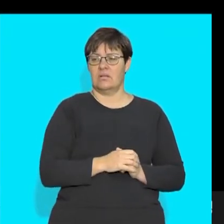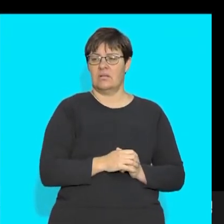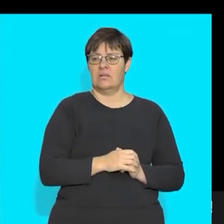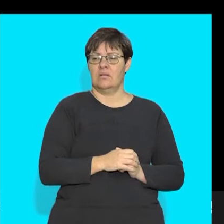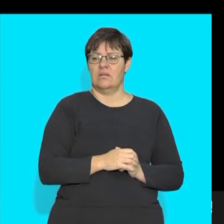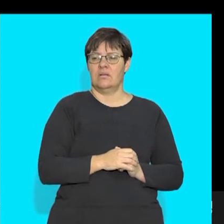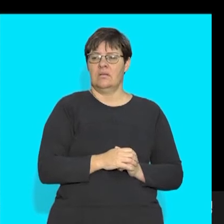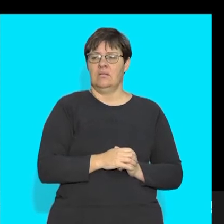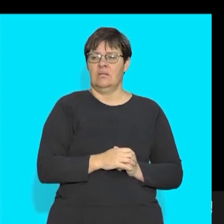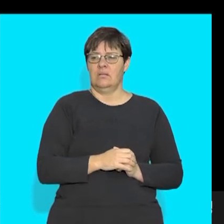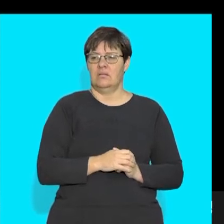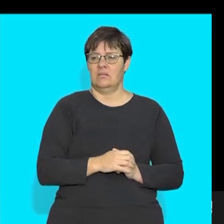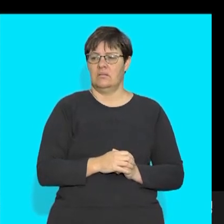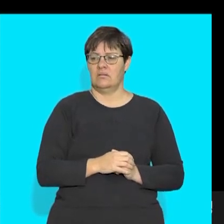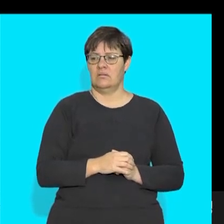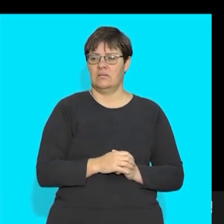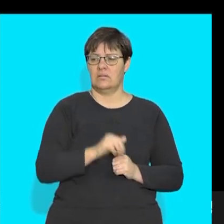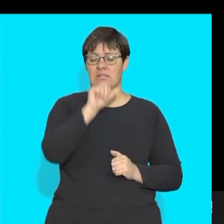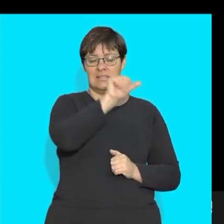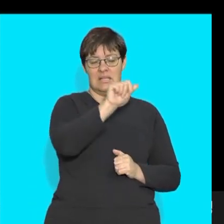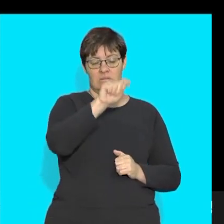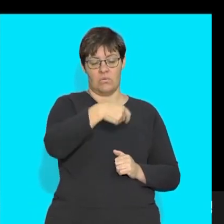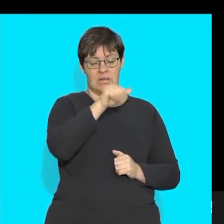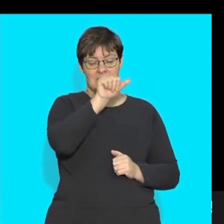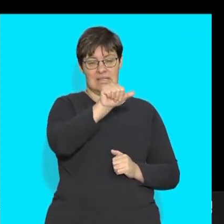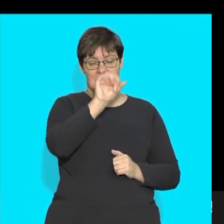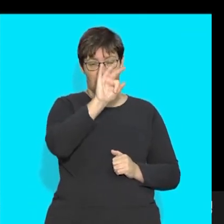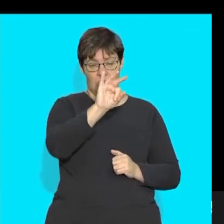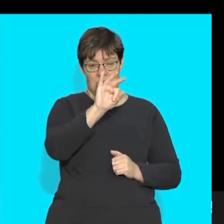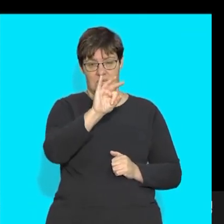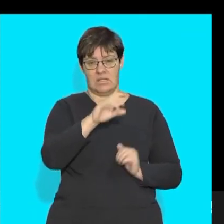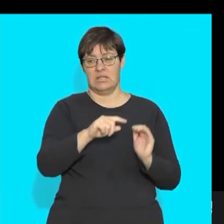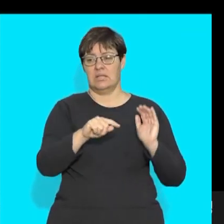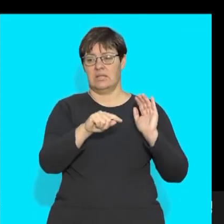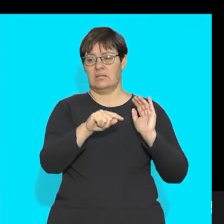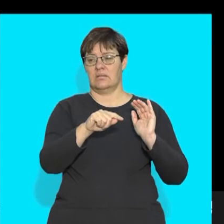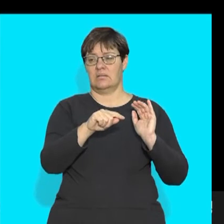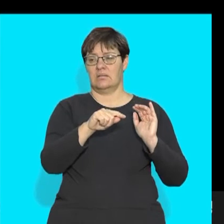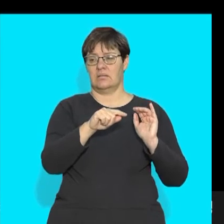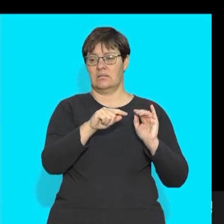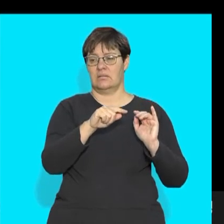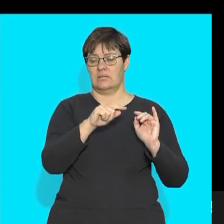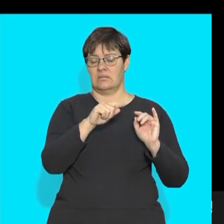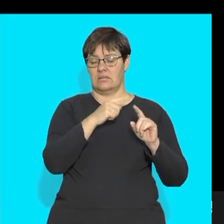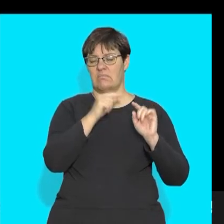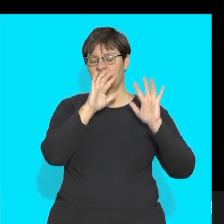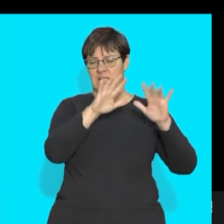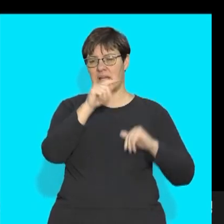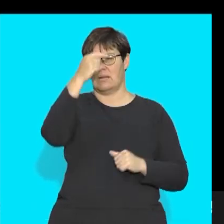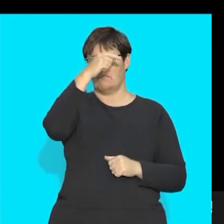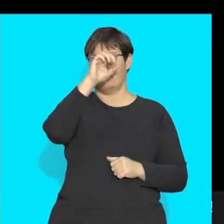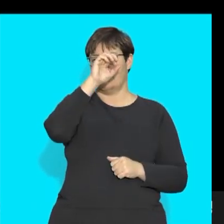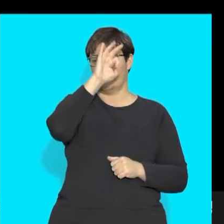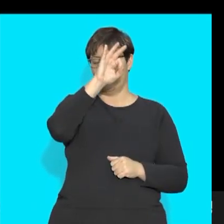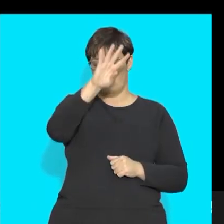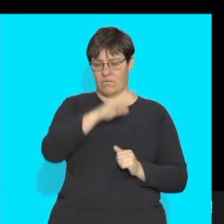fraction, in fact, I'll use the fraction for you. So there we go. We've got 6.63 to the minus 34